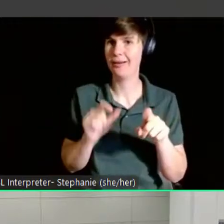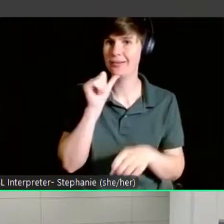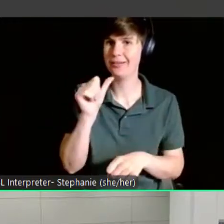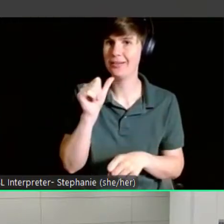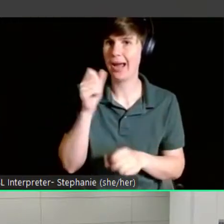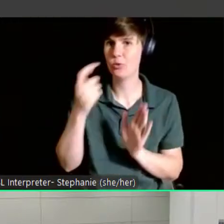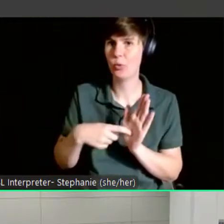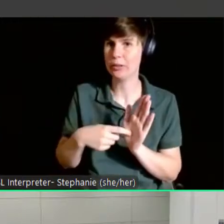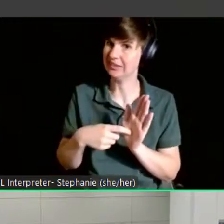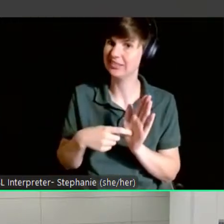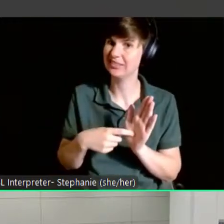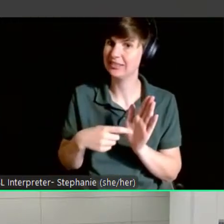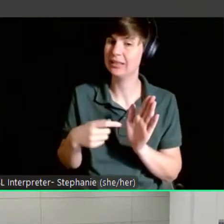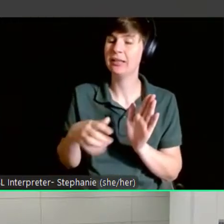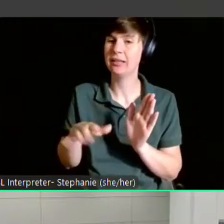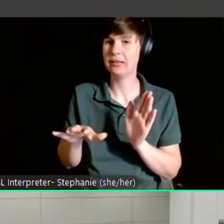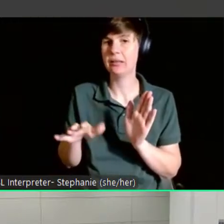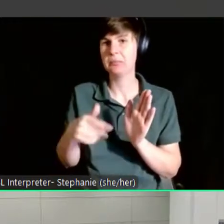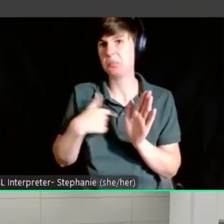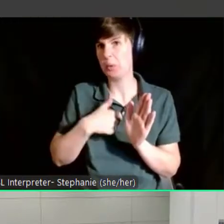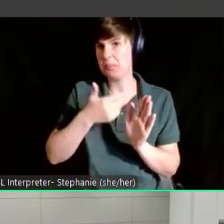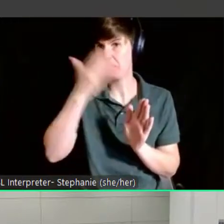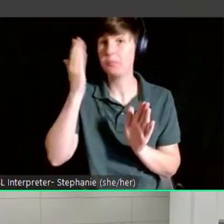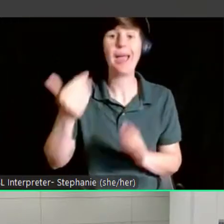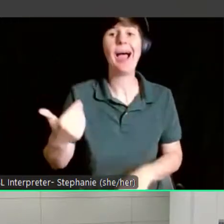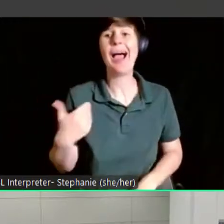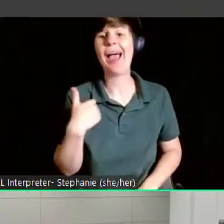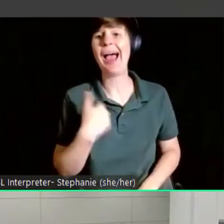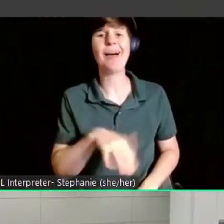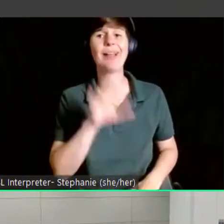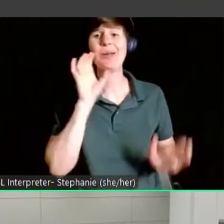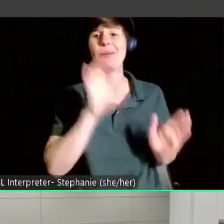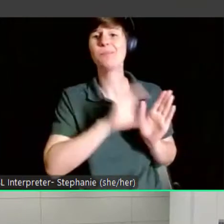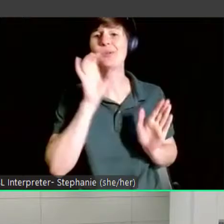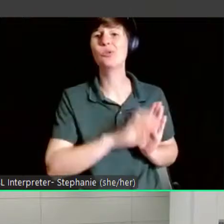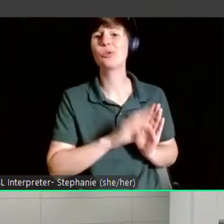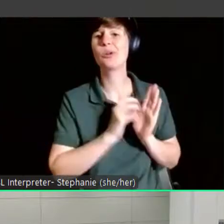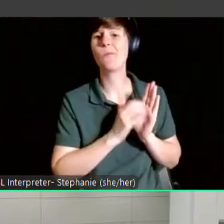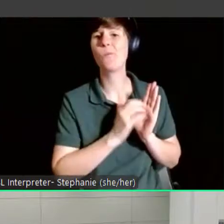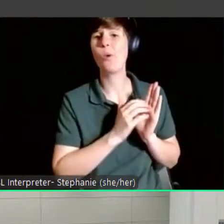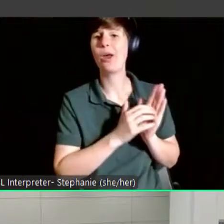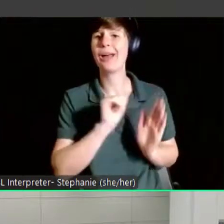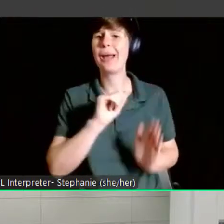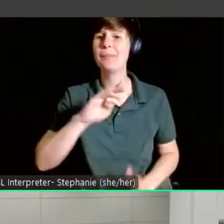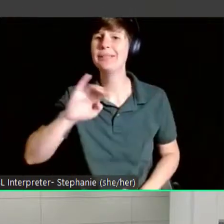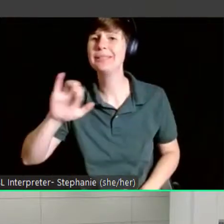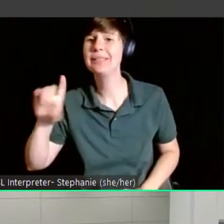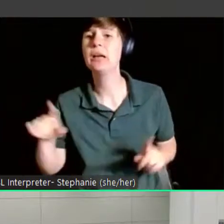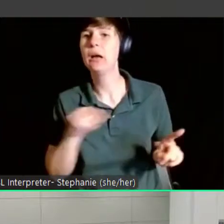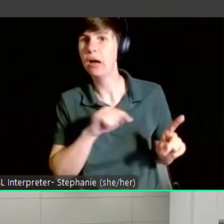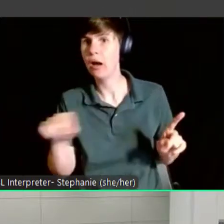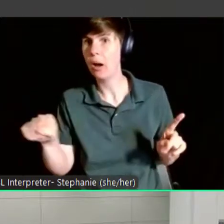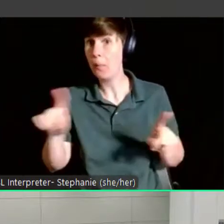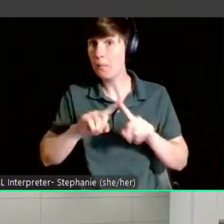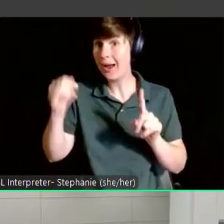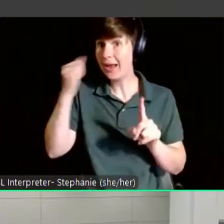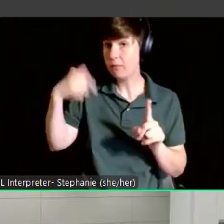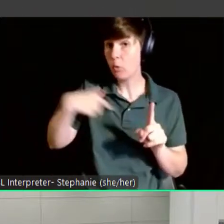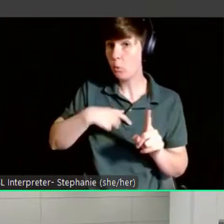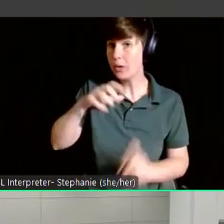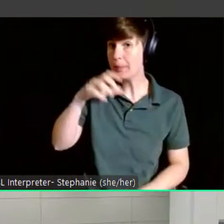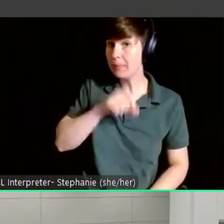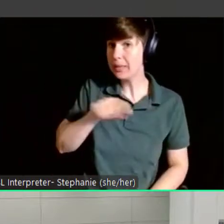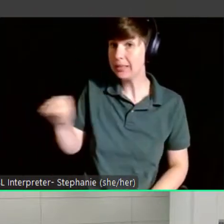a clipped image of the Braille alphabet, but if it slips by our notice, just having feedback from users would be great.